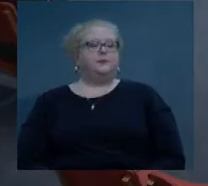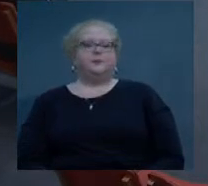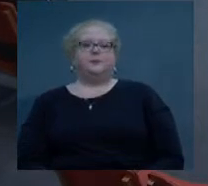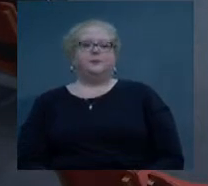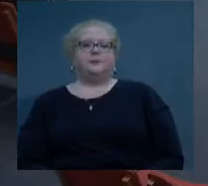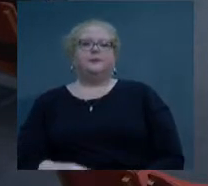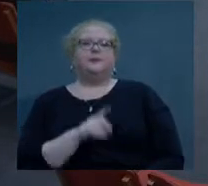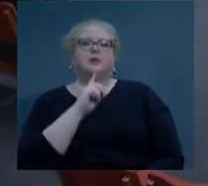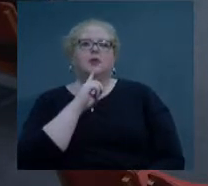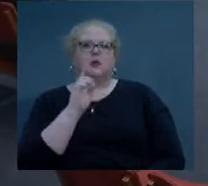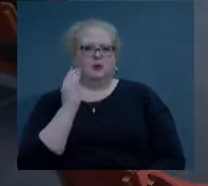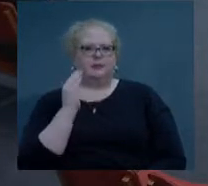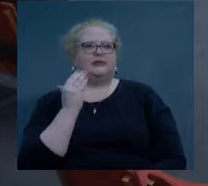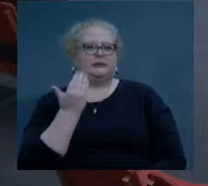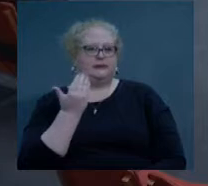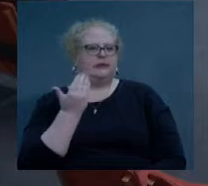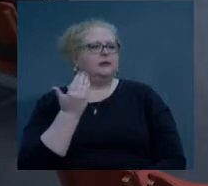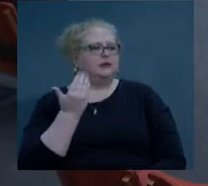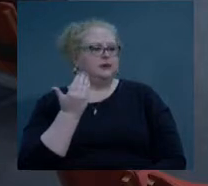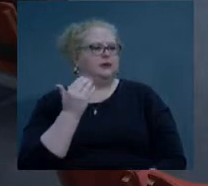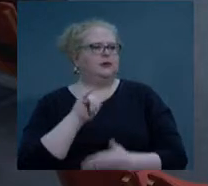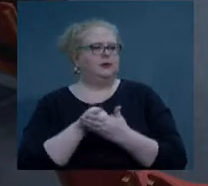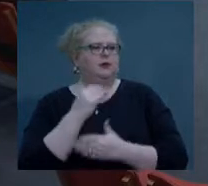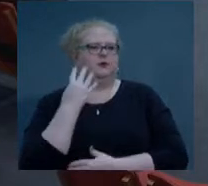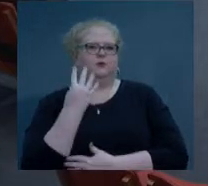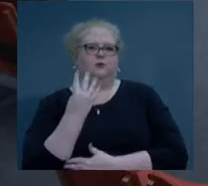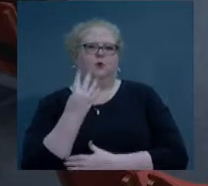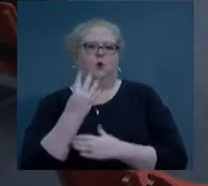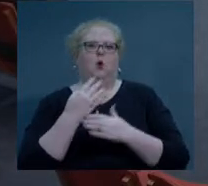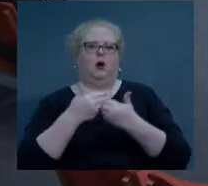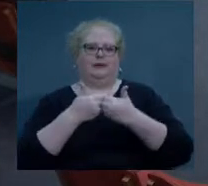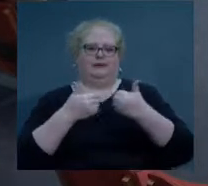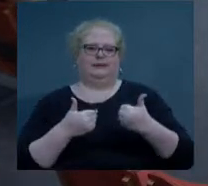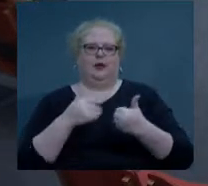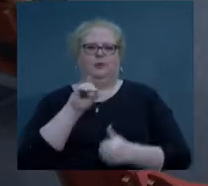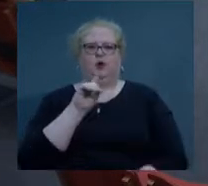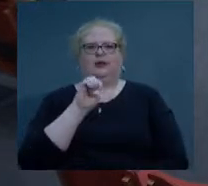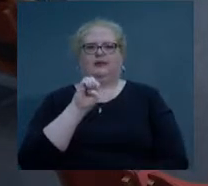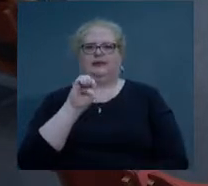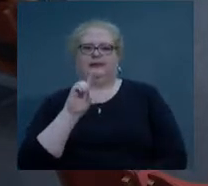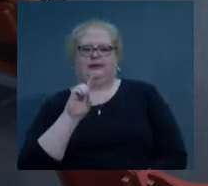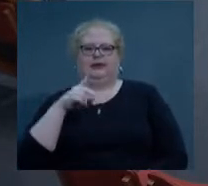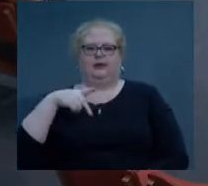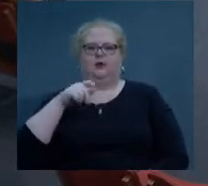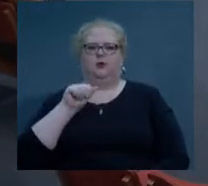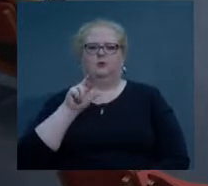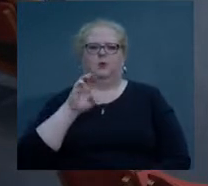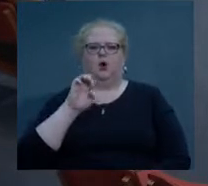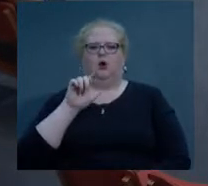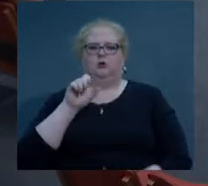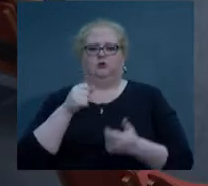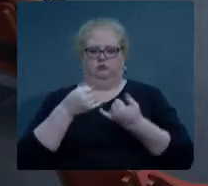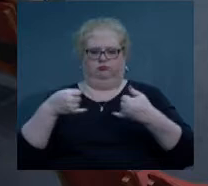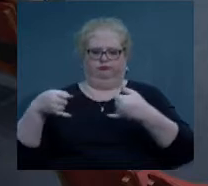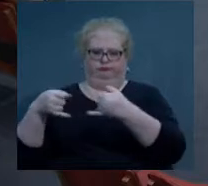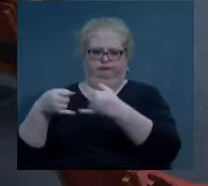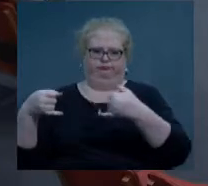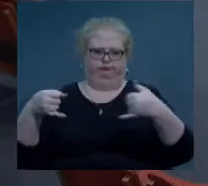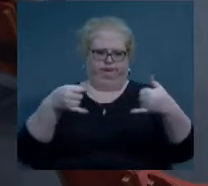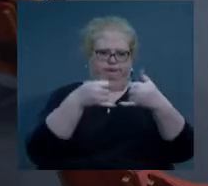It would seem that there would be 4 separate deed parcels based upon what the surveyor has worked